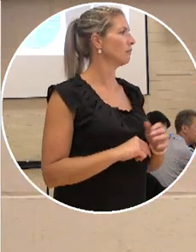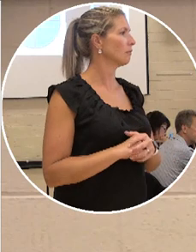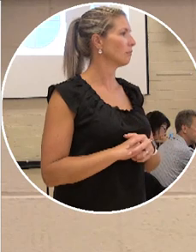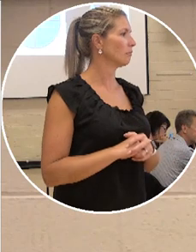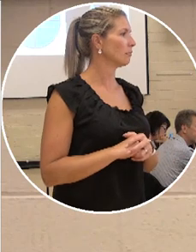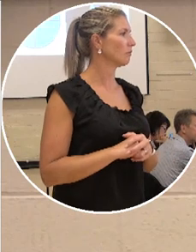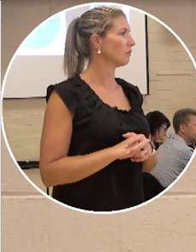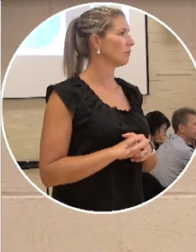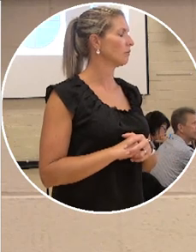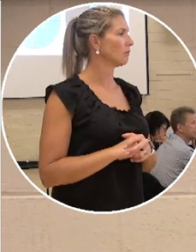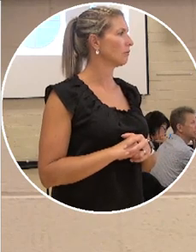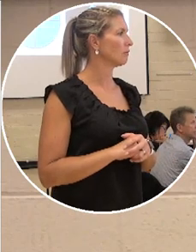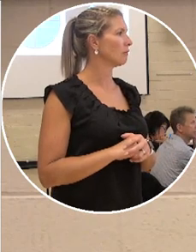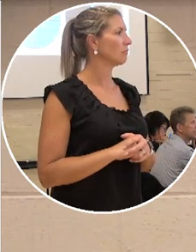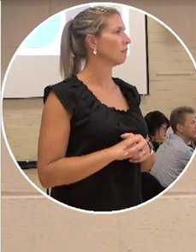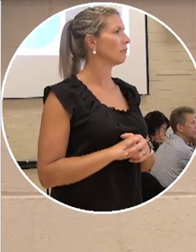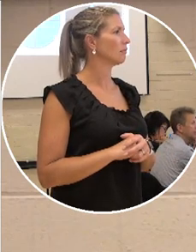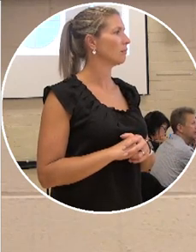There is a